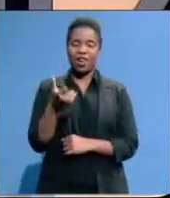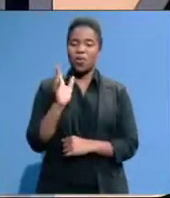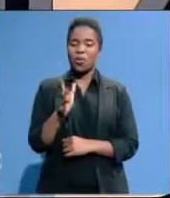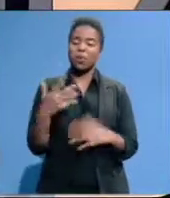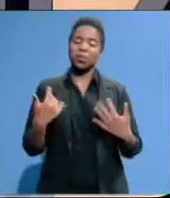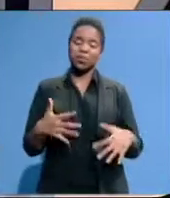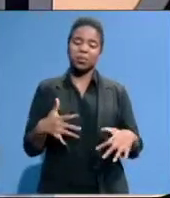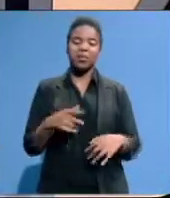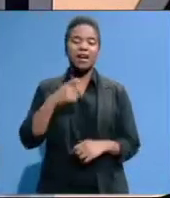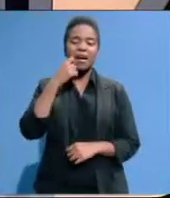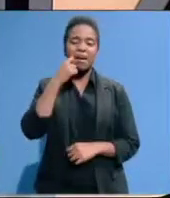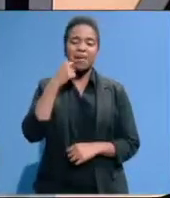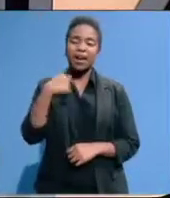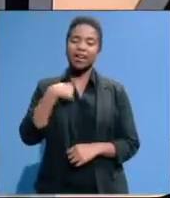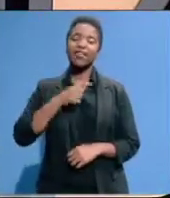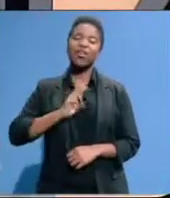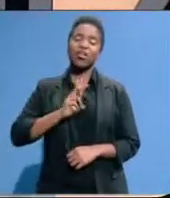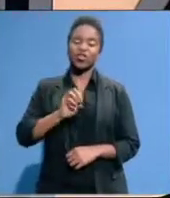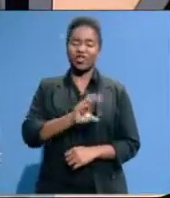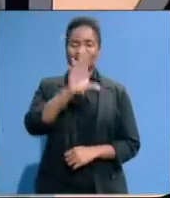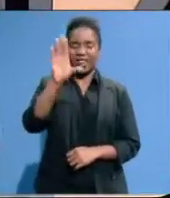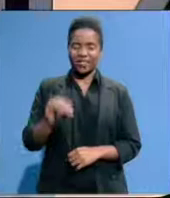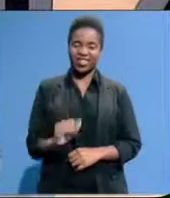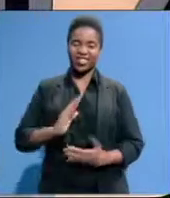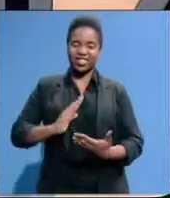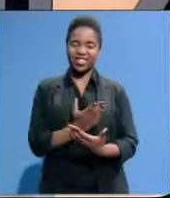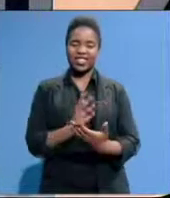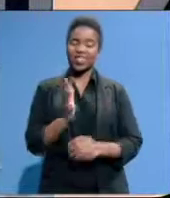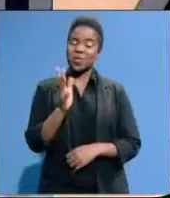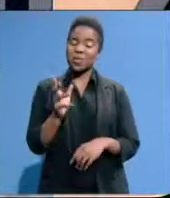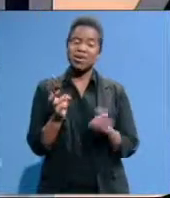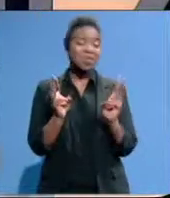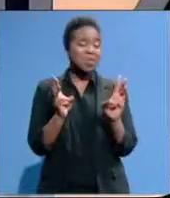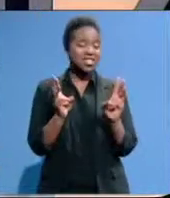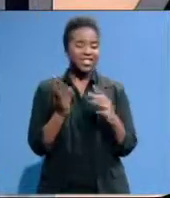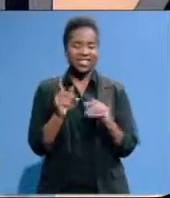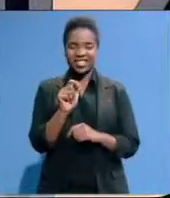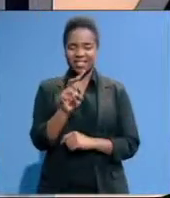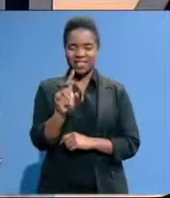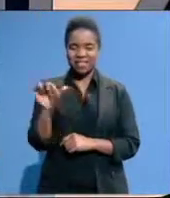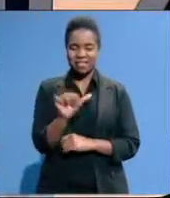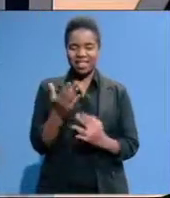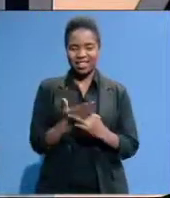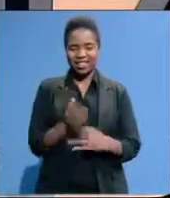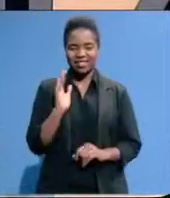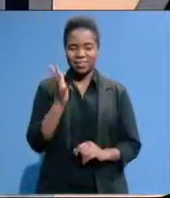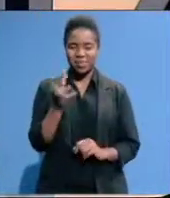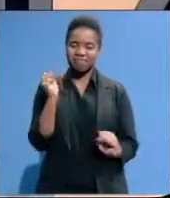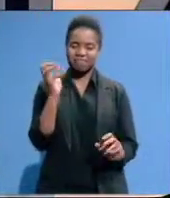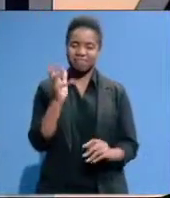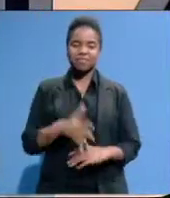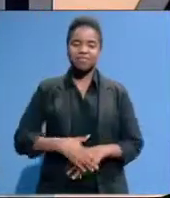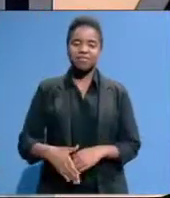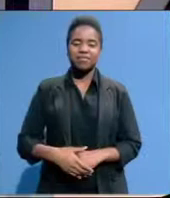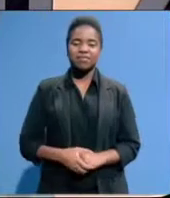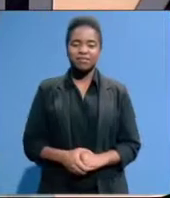special tribute from a man described as the voice of South Africa. He preempted we'd be ringing the bell when they come back, and indeed we did.